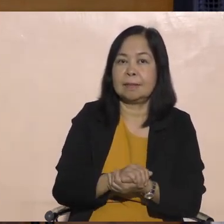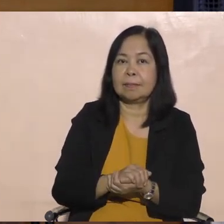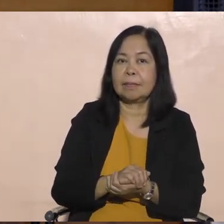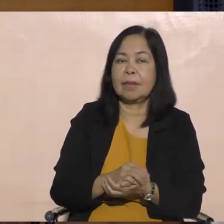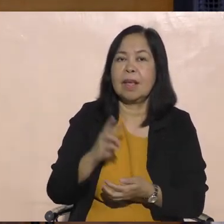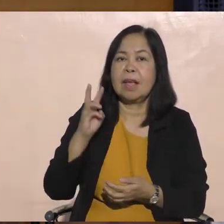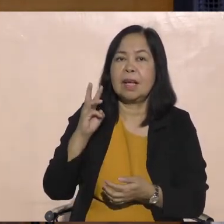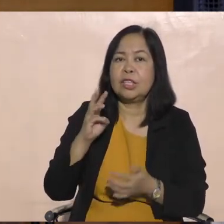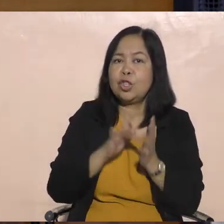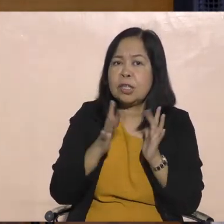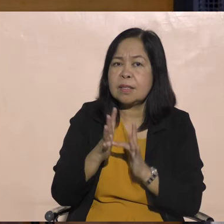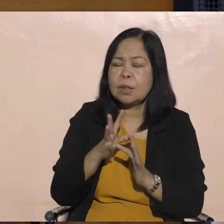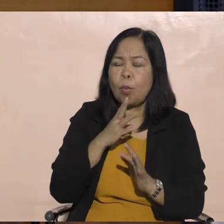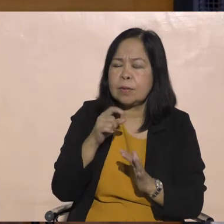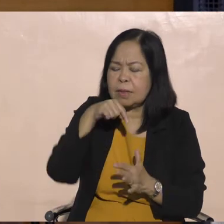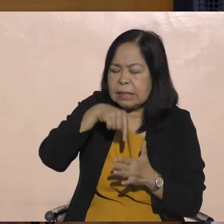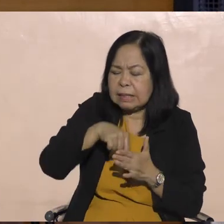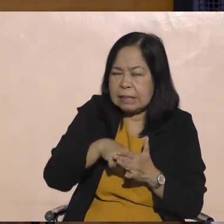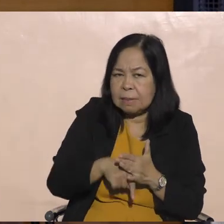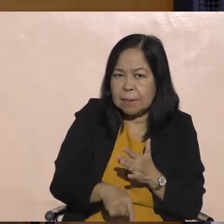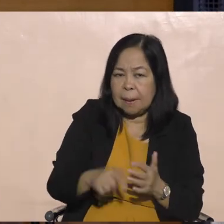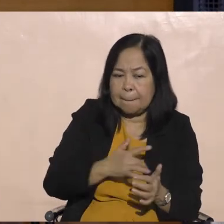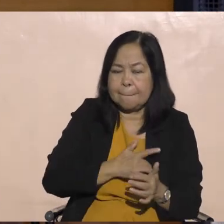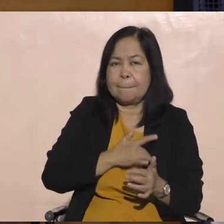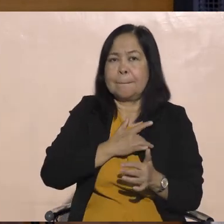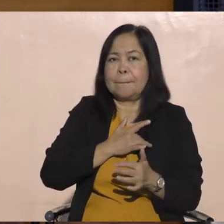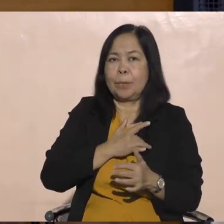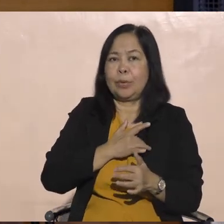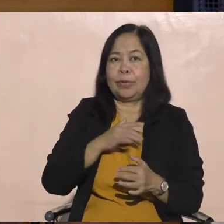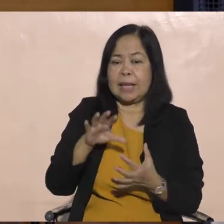nga, he was deeply moved in spirit.